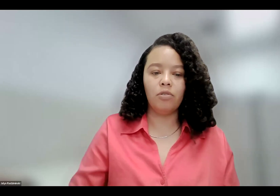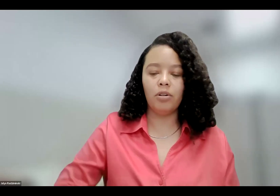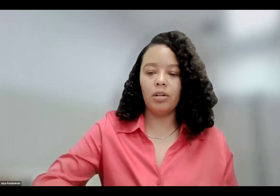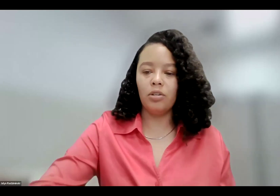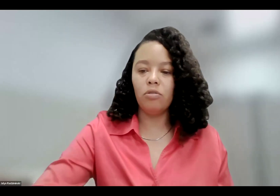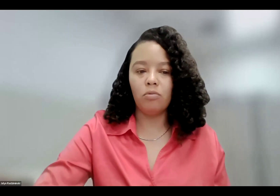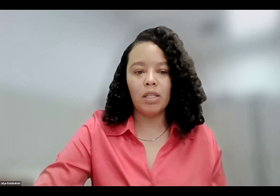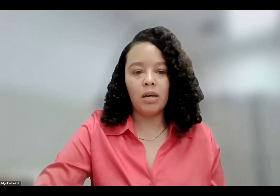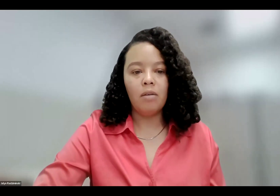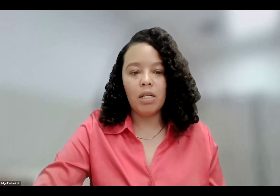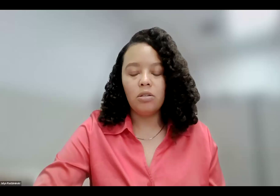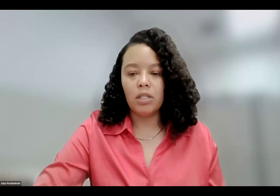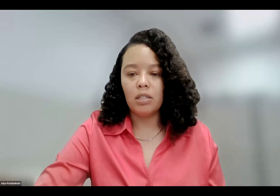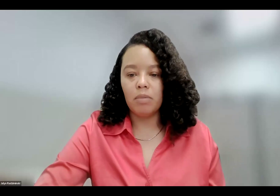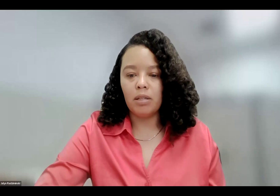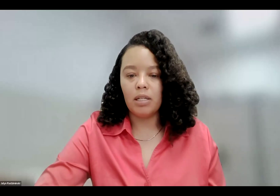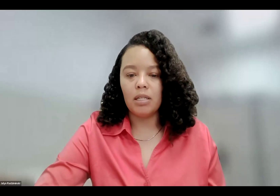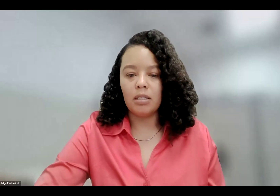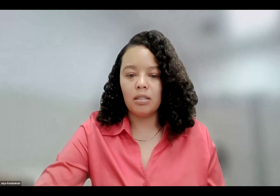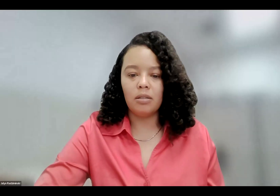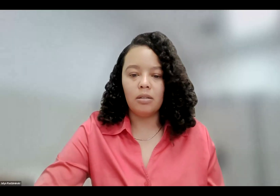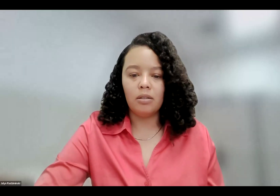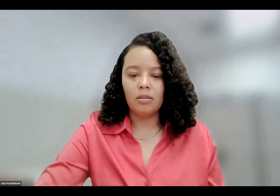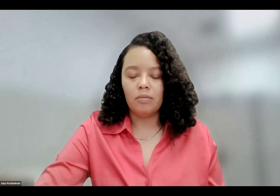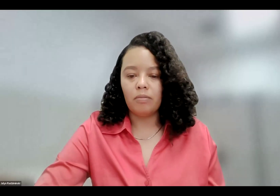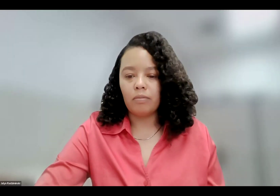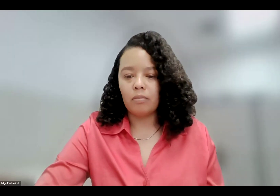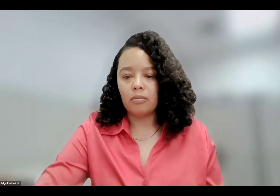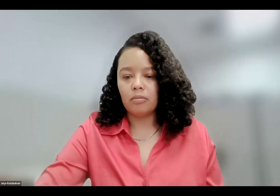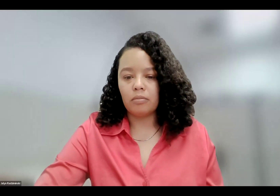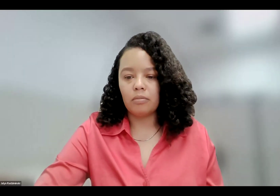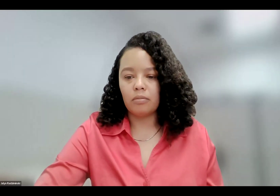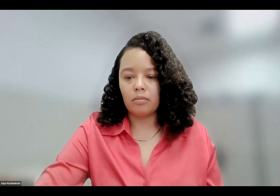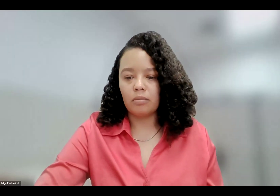inclusion for youth with mental disabilities?